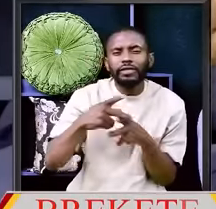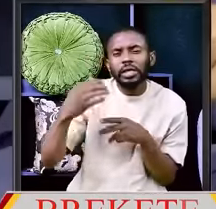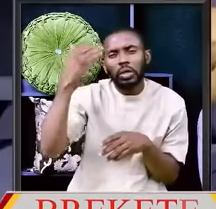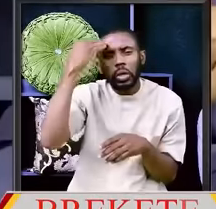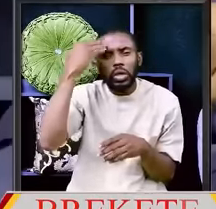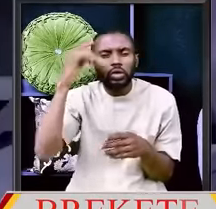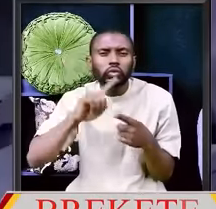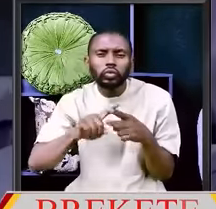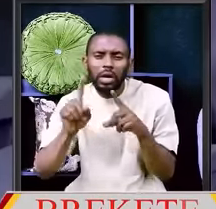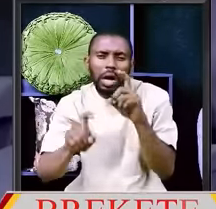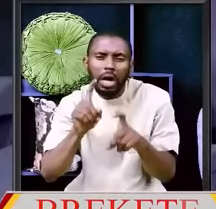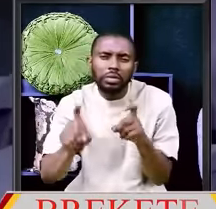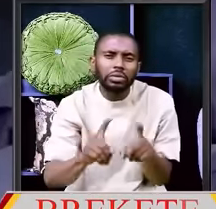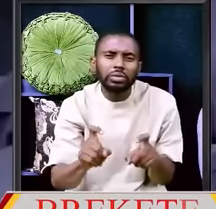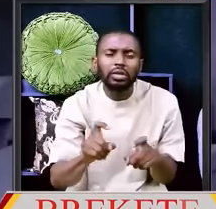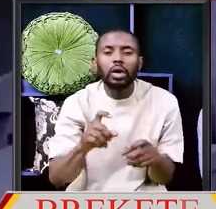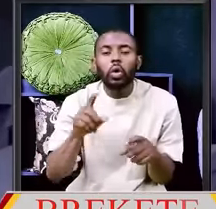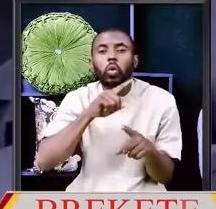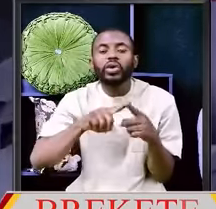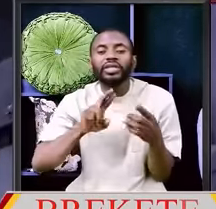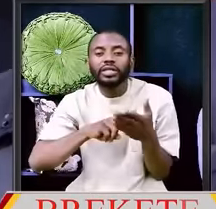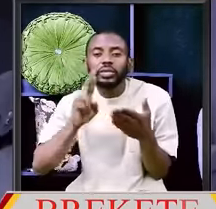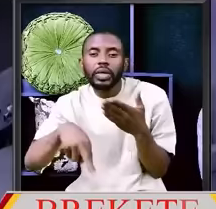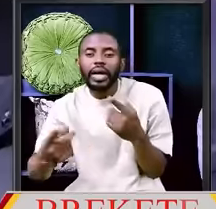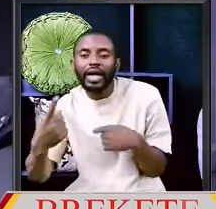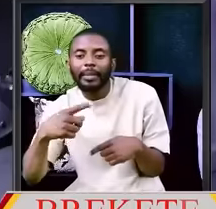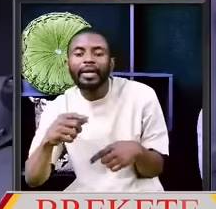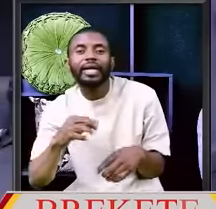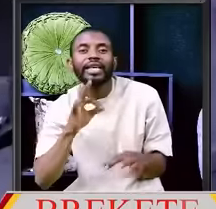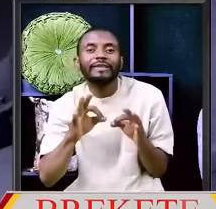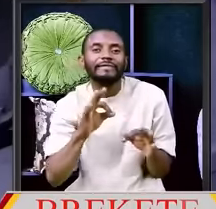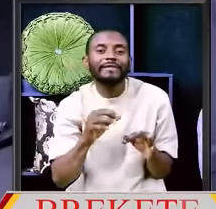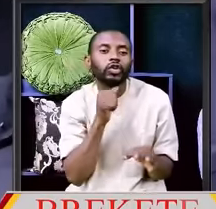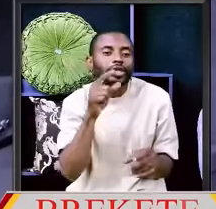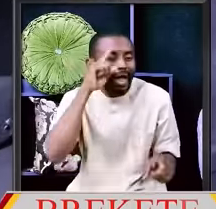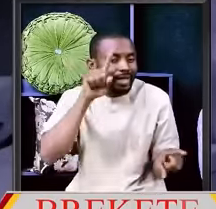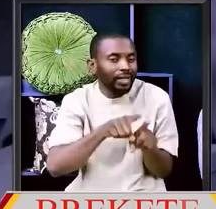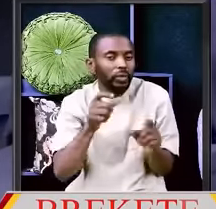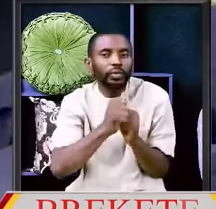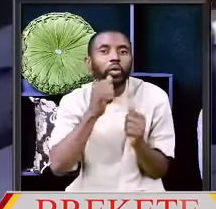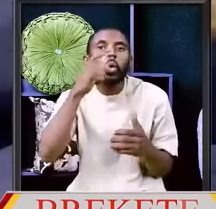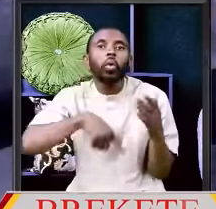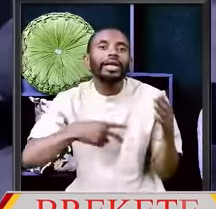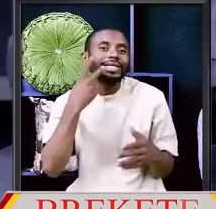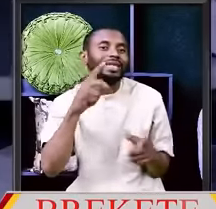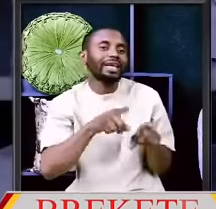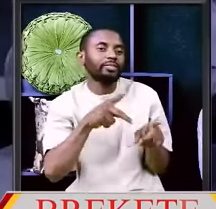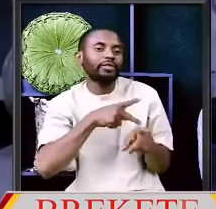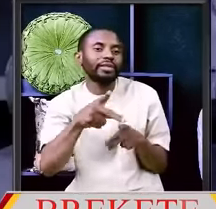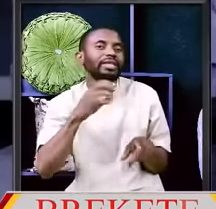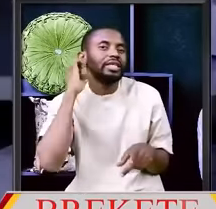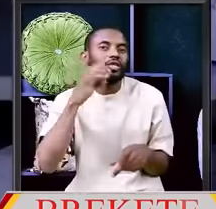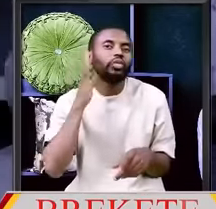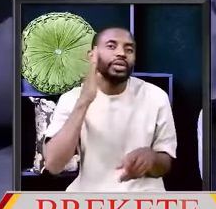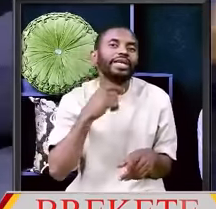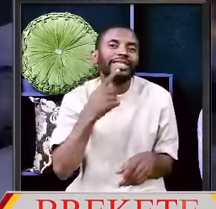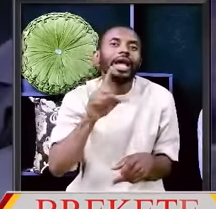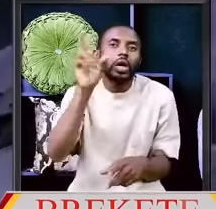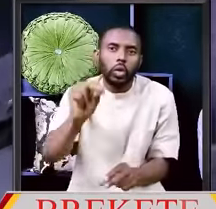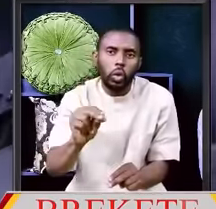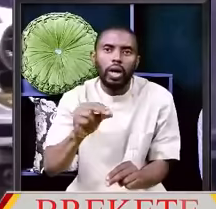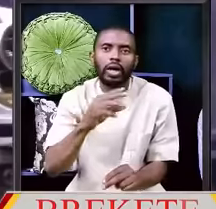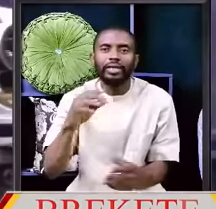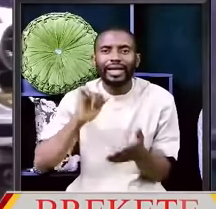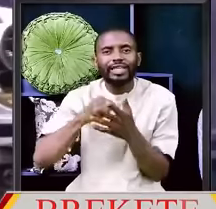saying when the result come, if the result no agree with waiting is here as a professional, yes, he go say no. Now the point where they talk, and